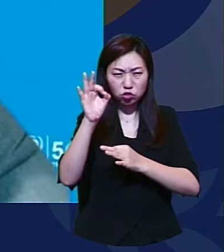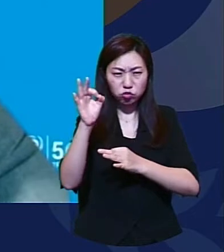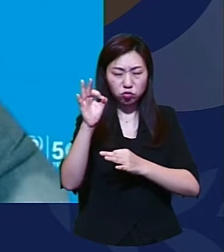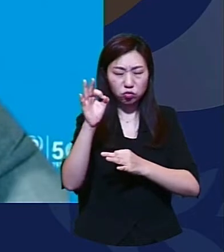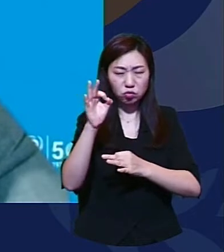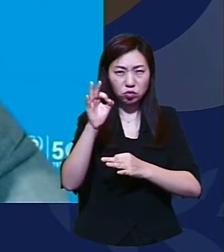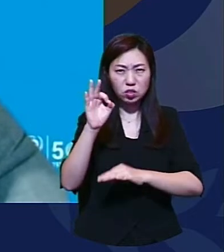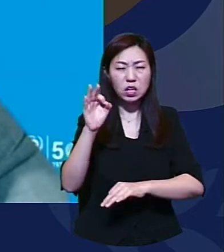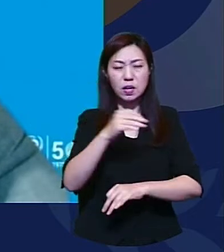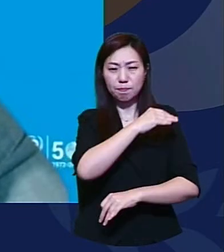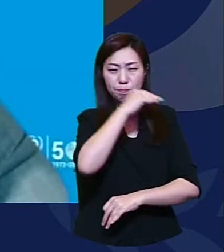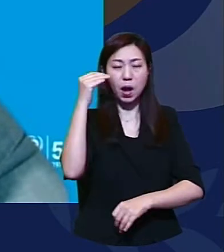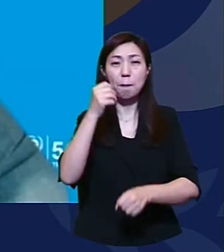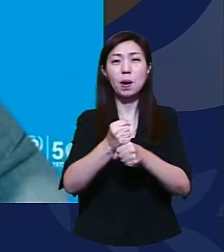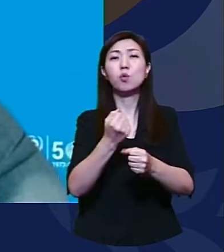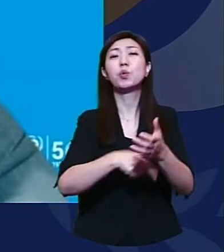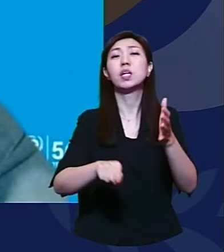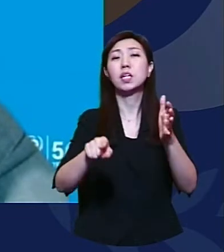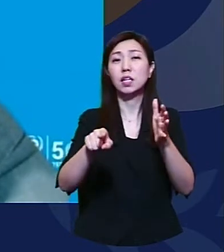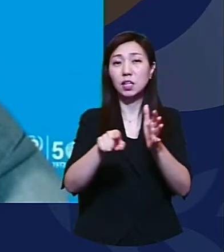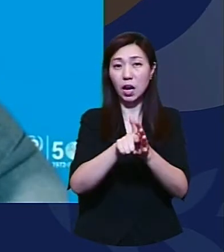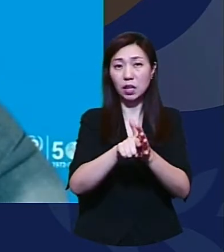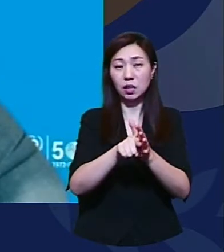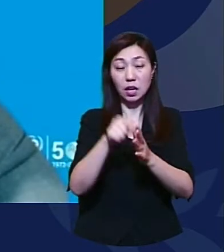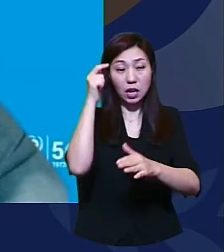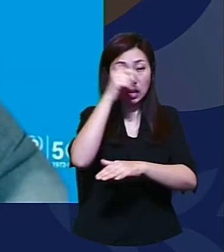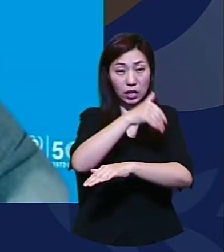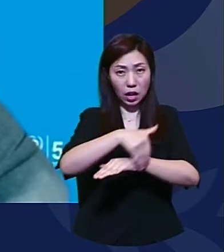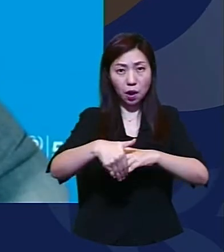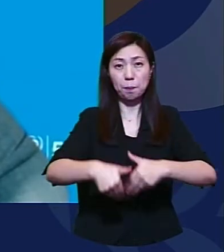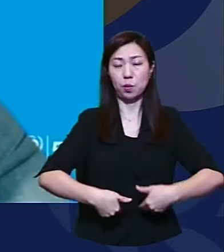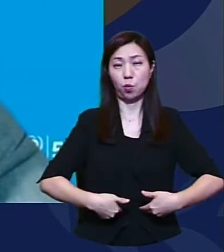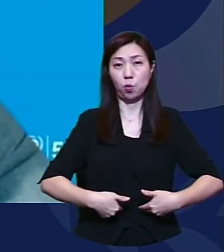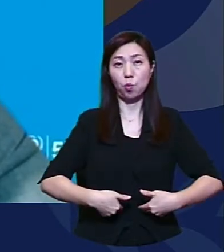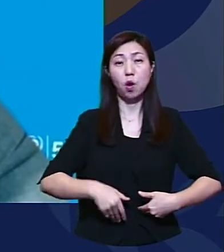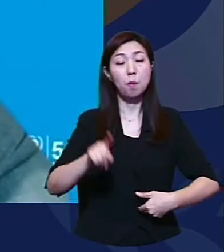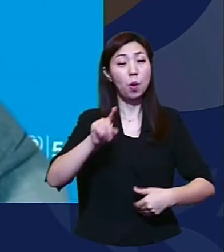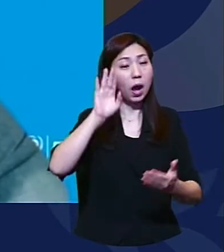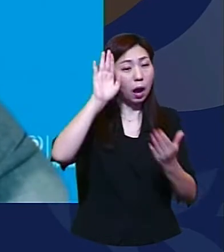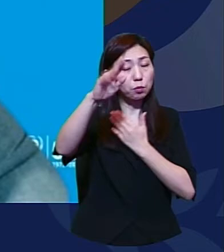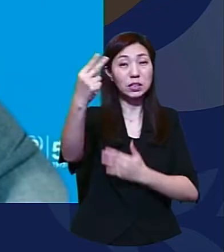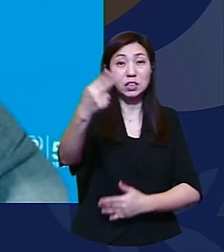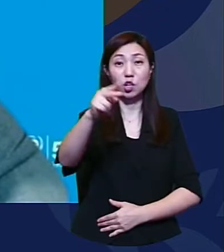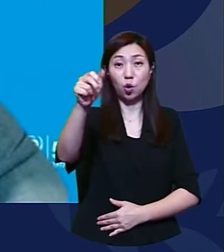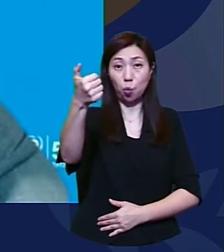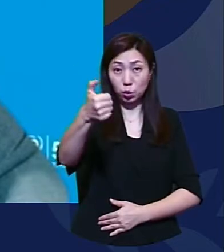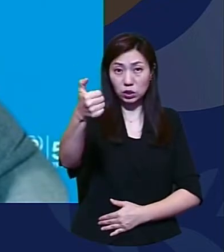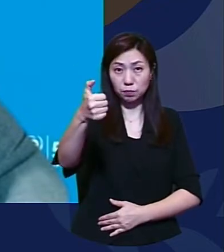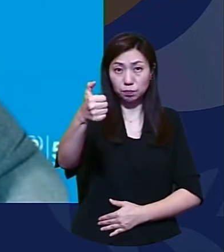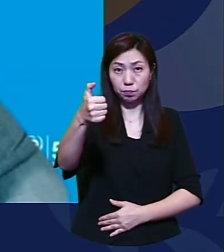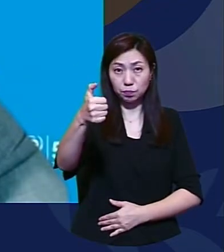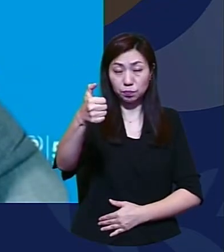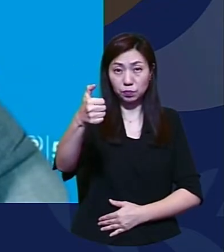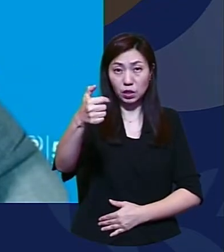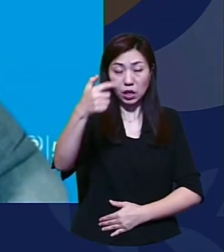the infrastructure that will exist in 2050 has not yet been built. It will take trillions